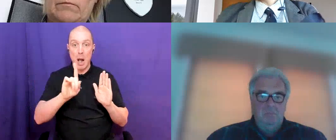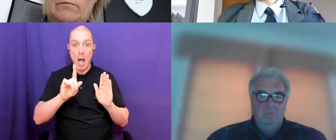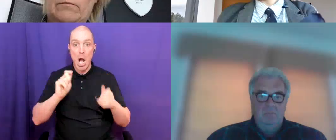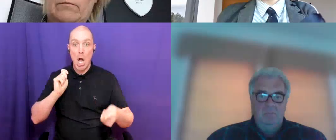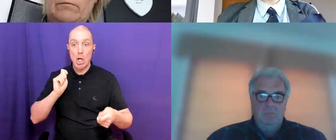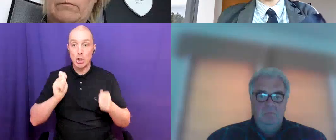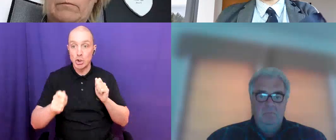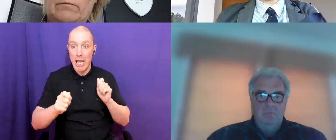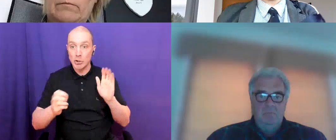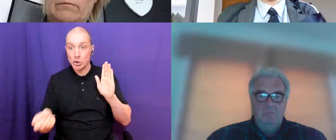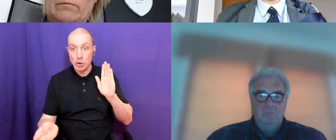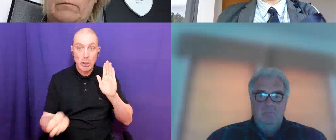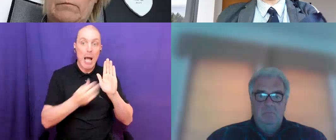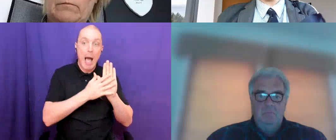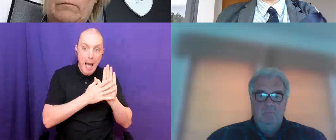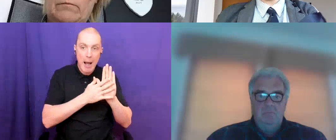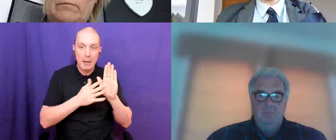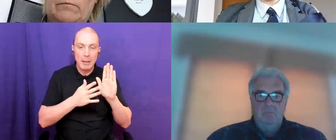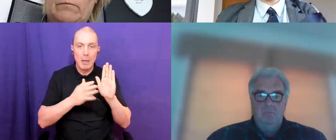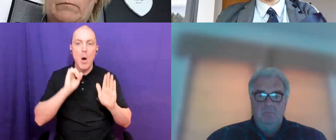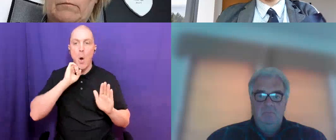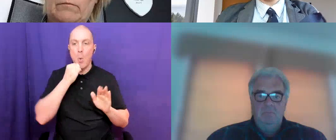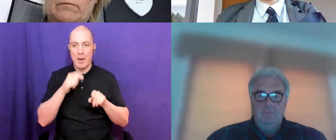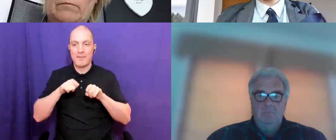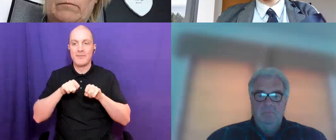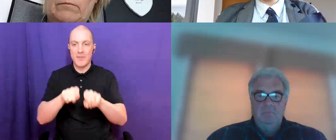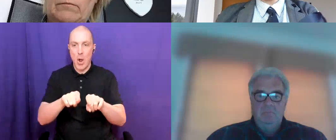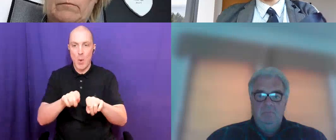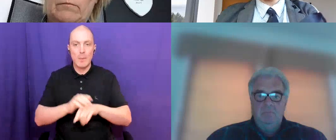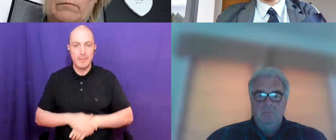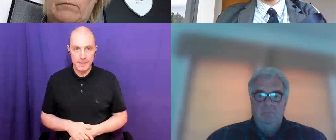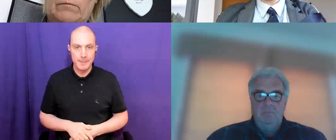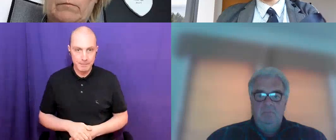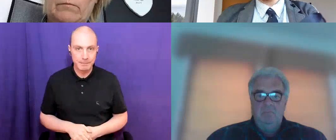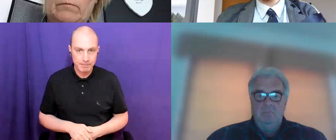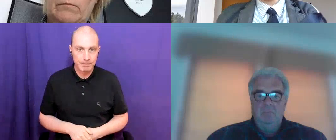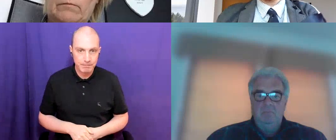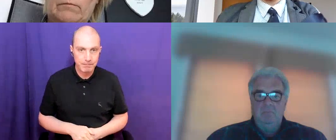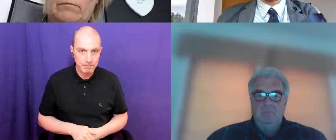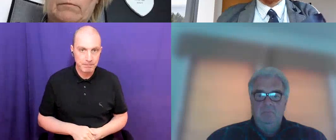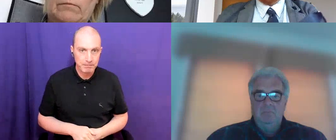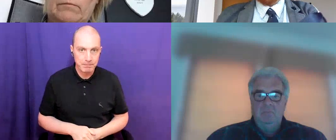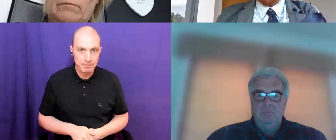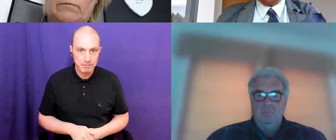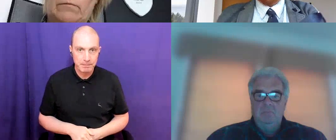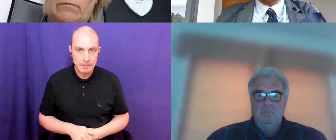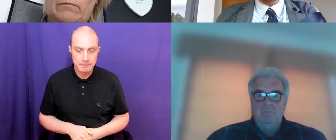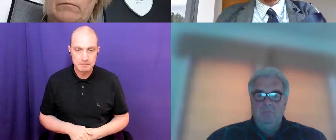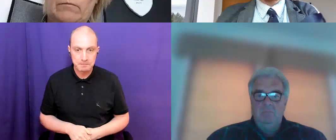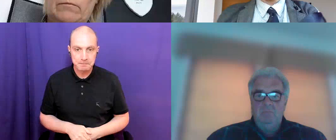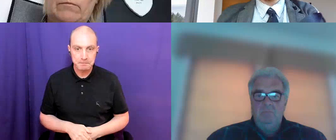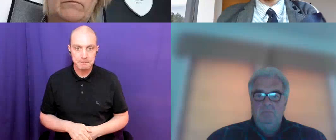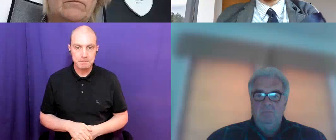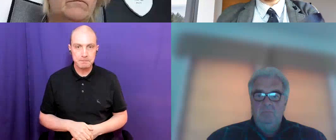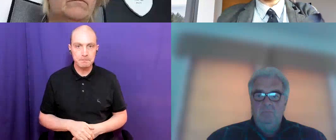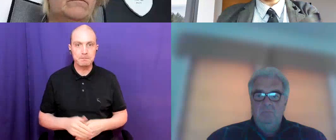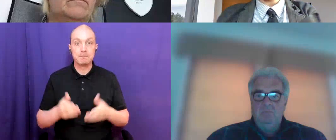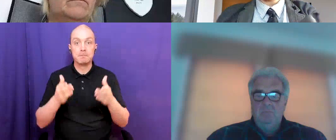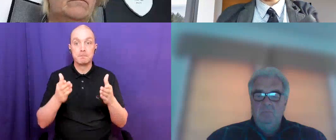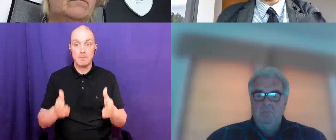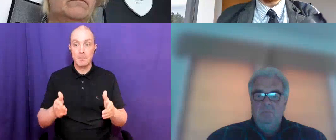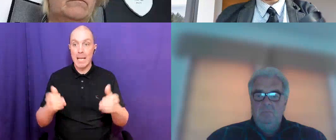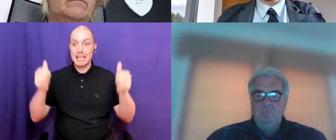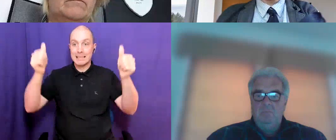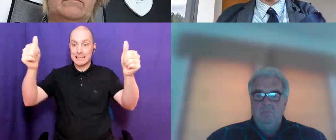will reflect the current advice and guidance as at the day of the poll. We will have signage